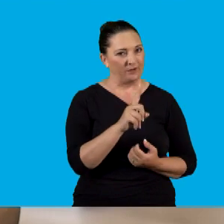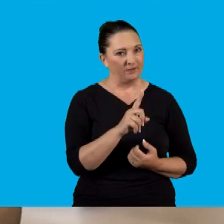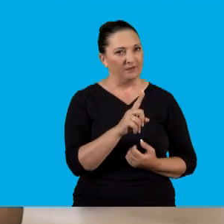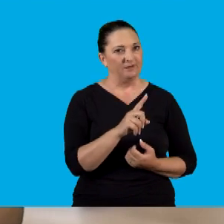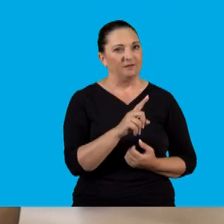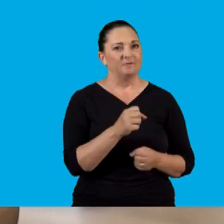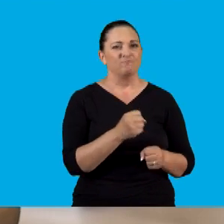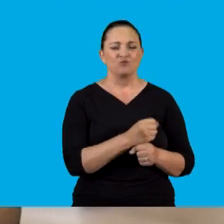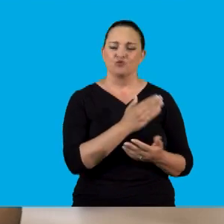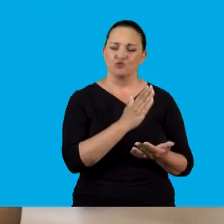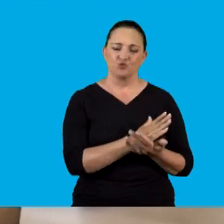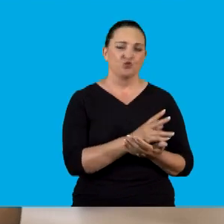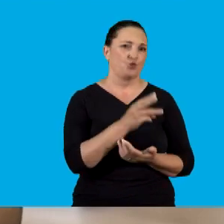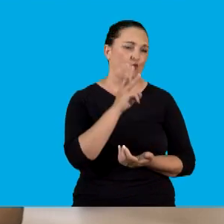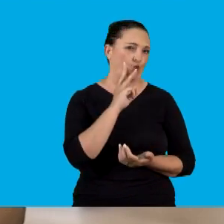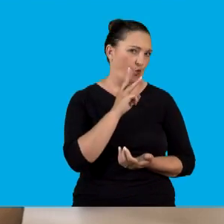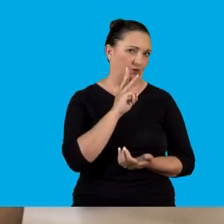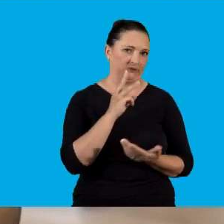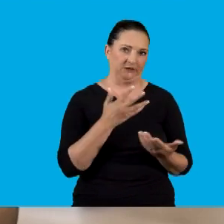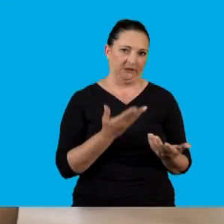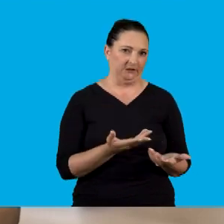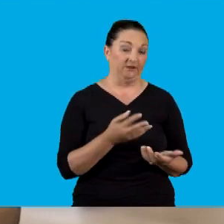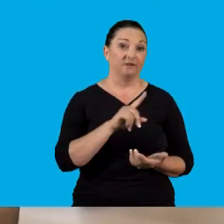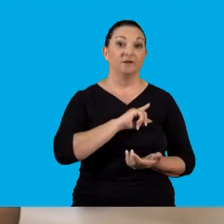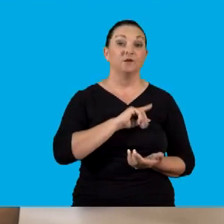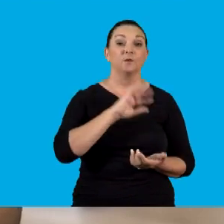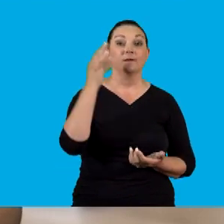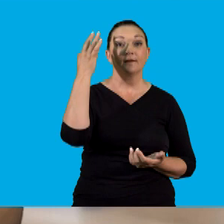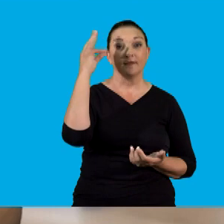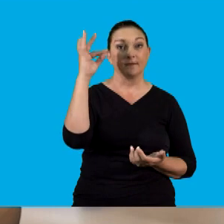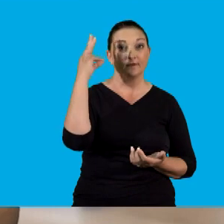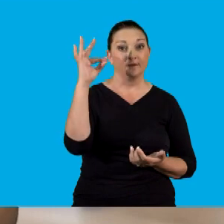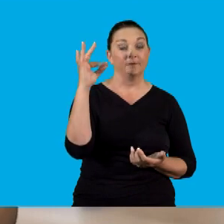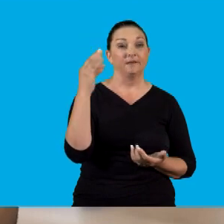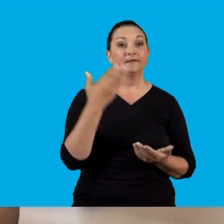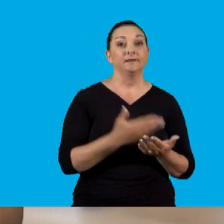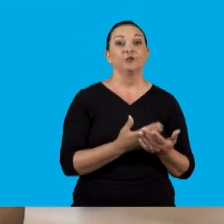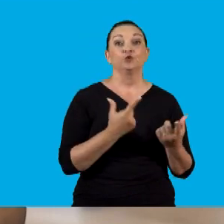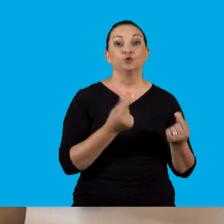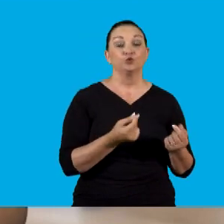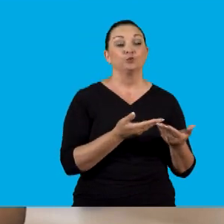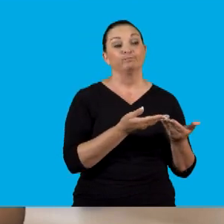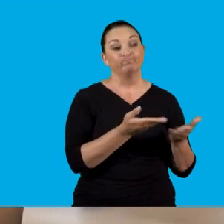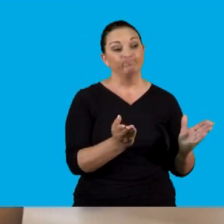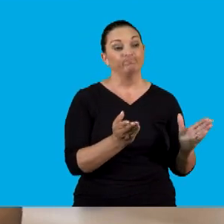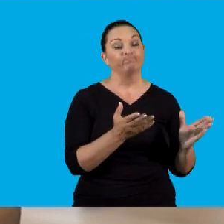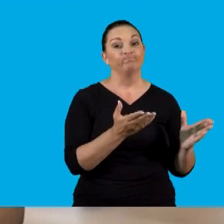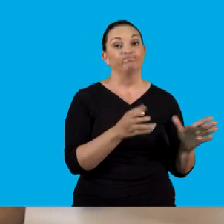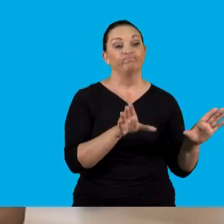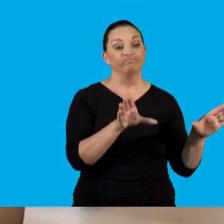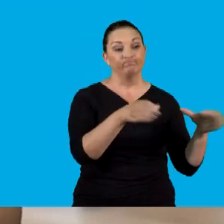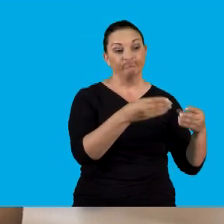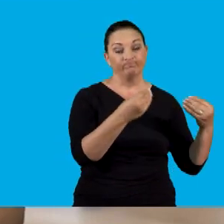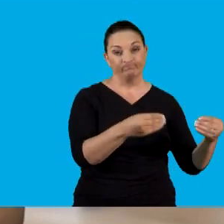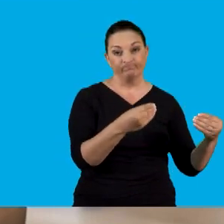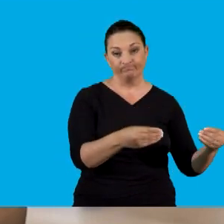we have clean running water. So that's the main aim of the government through the public sector, to ensure that it provides us with